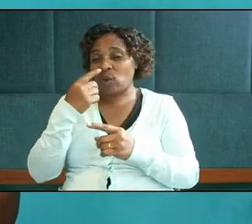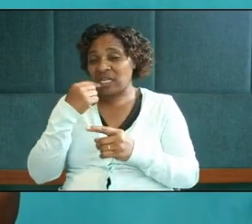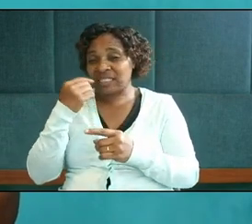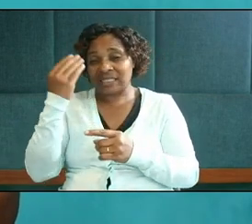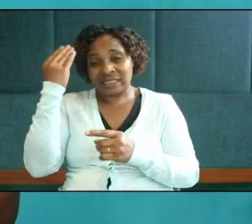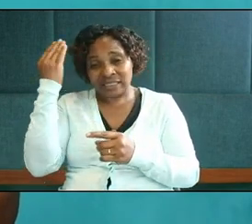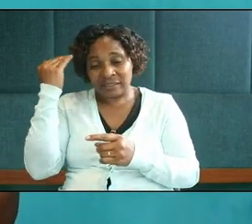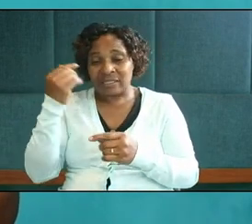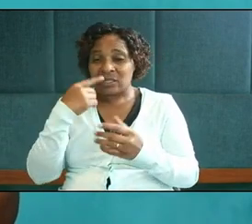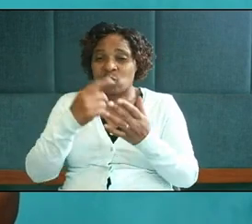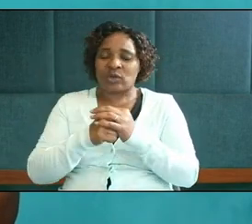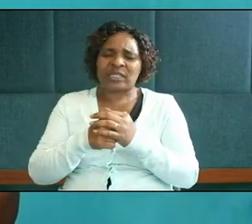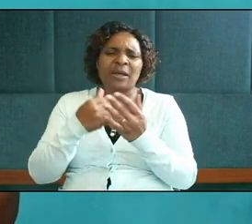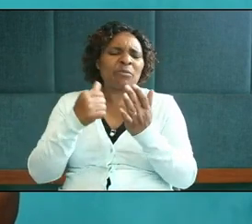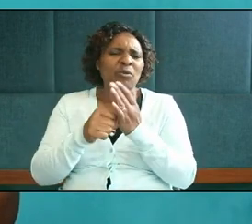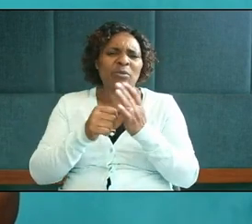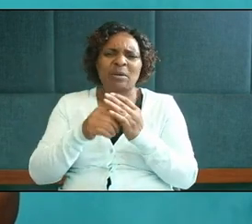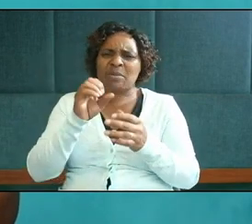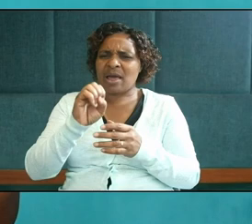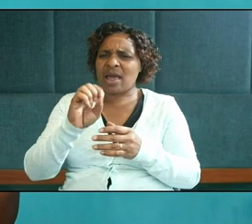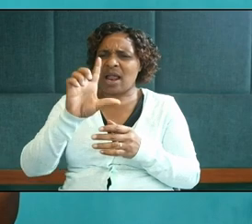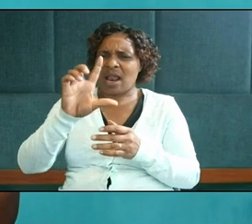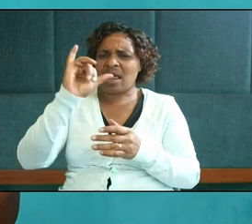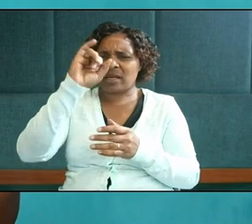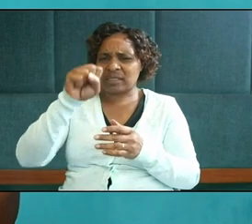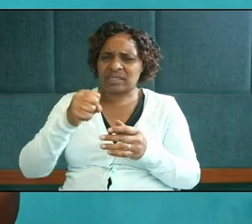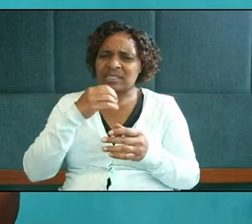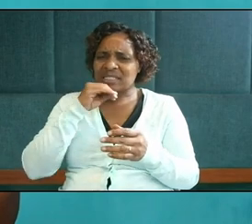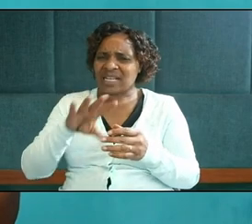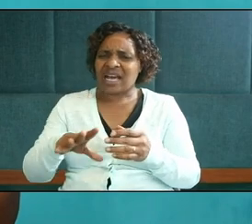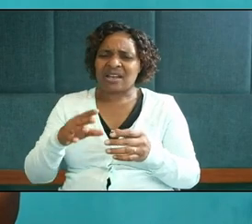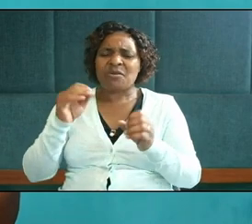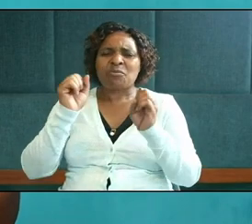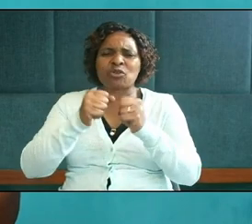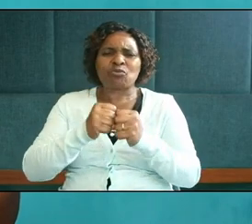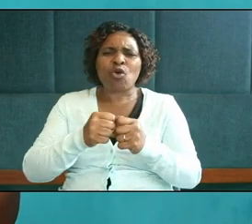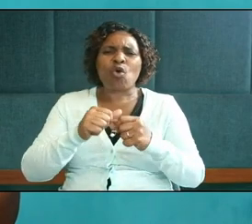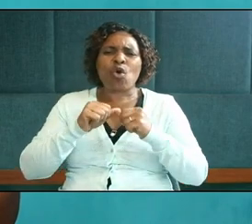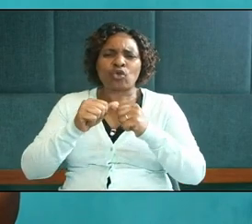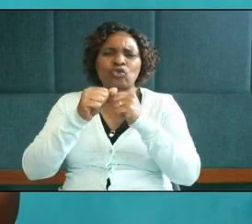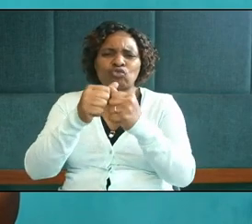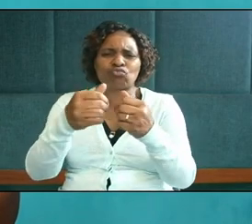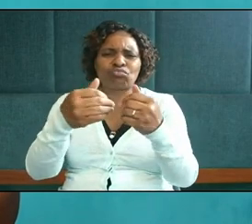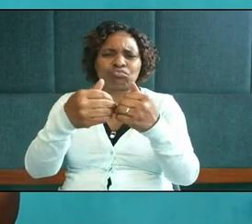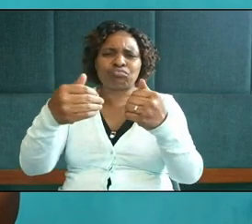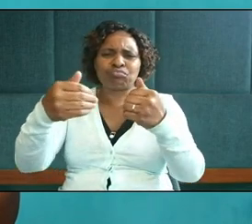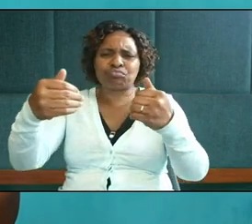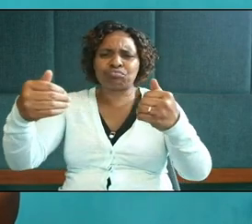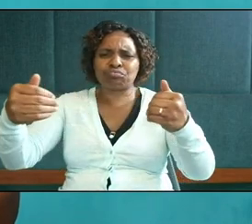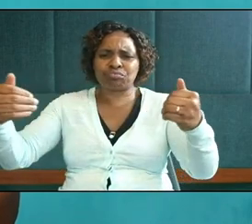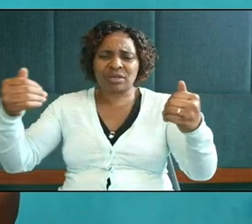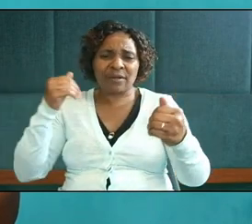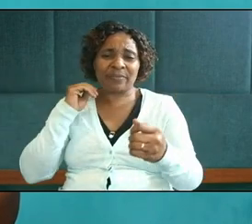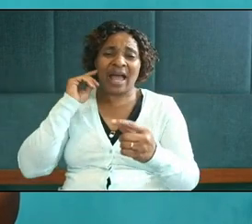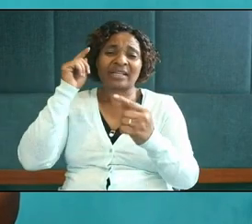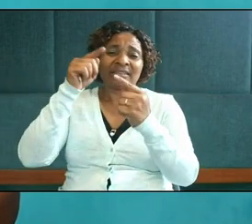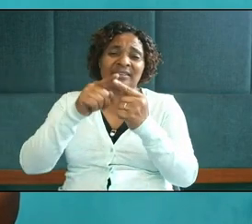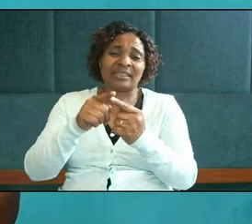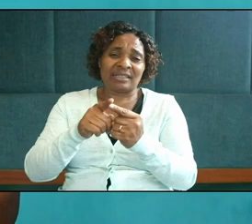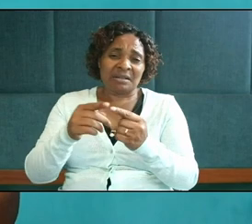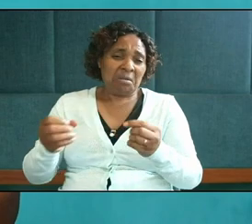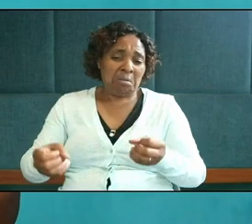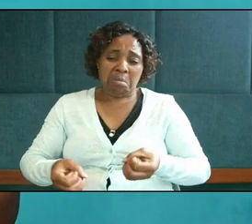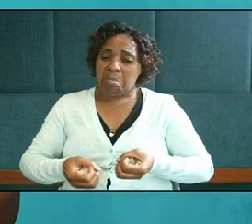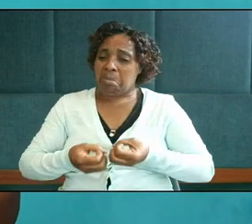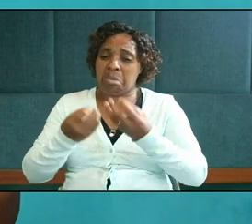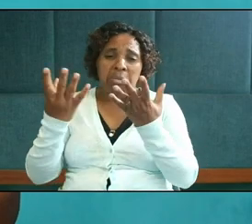the problem with Eli's son was a gradual and continual rebellion that went unchecked or eventually spun out